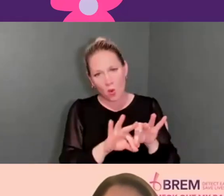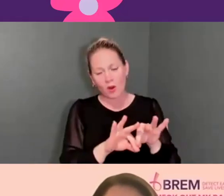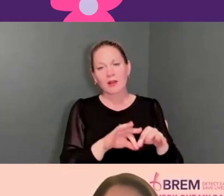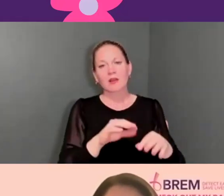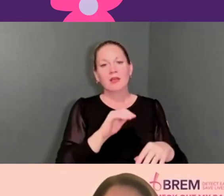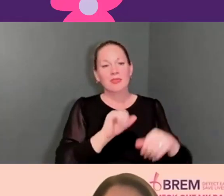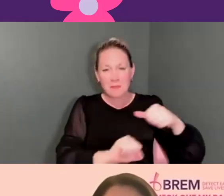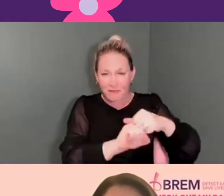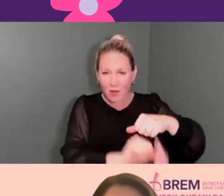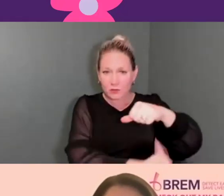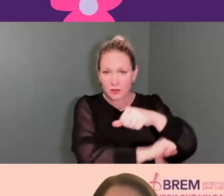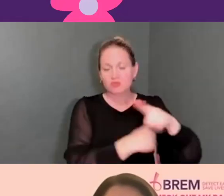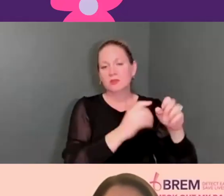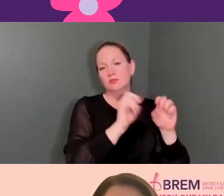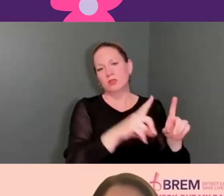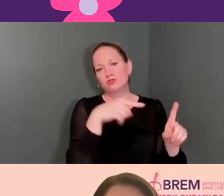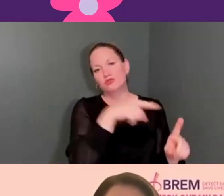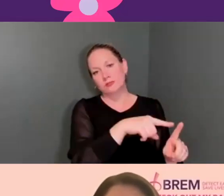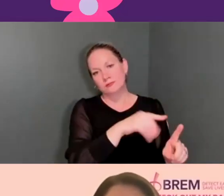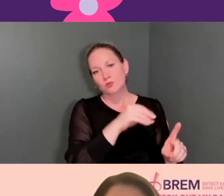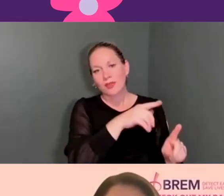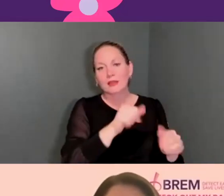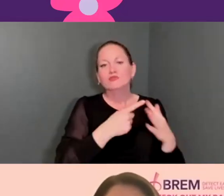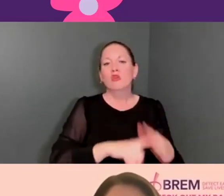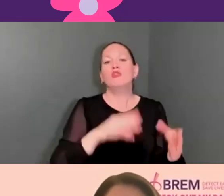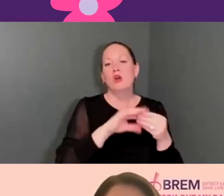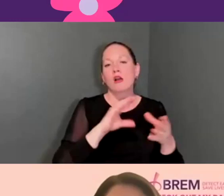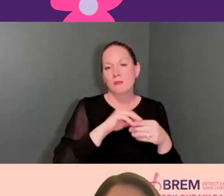talk about their health. I so agree. I think both you and